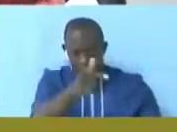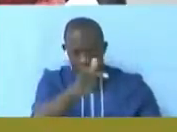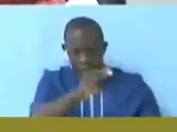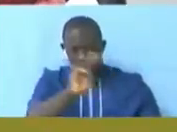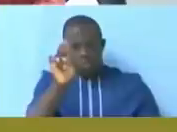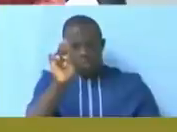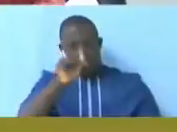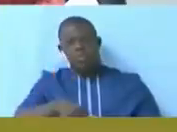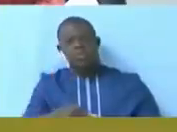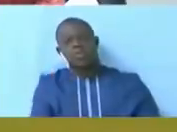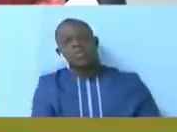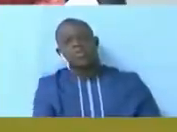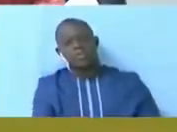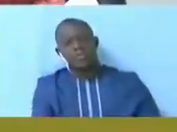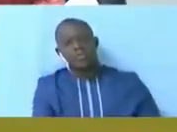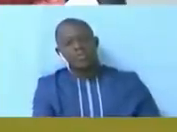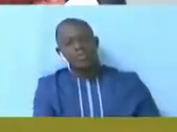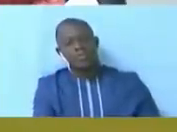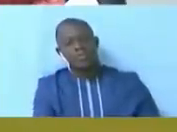debts.